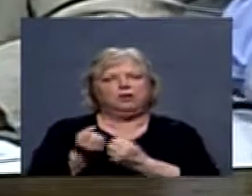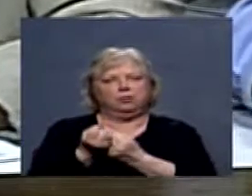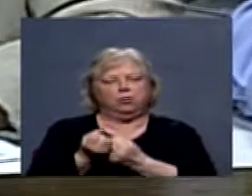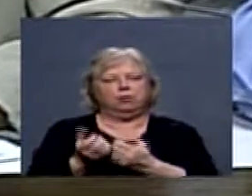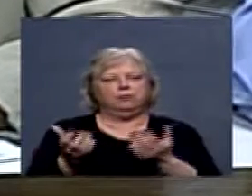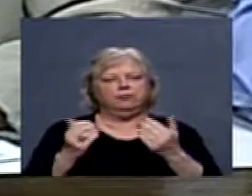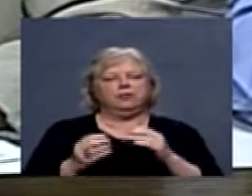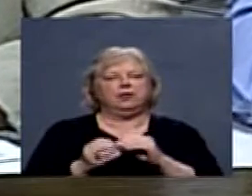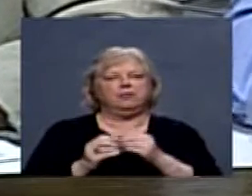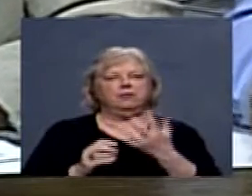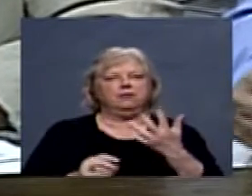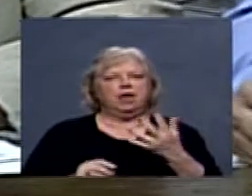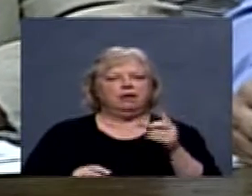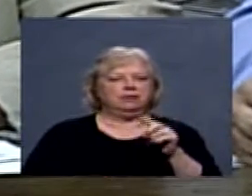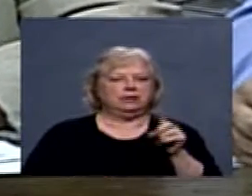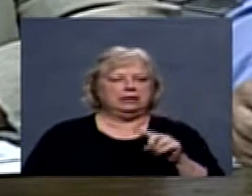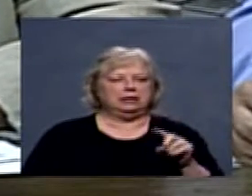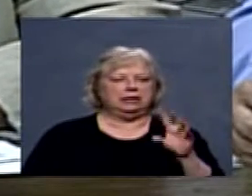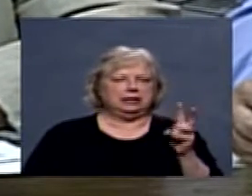Item number 5,